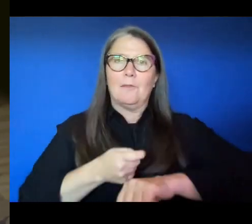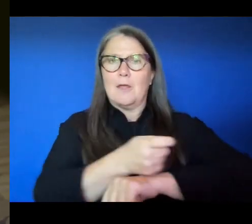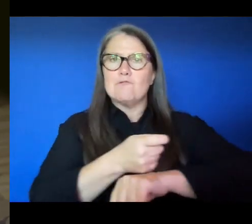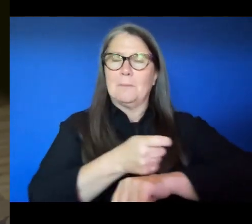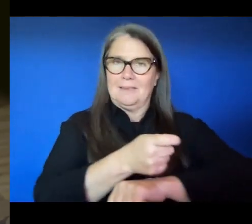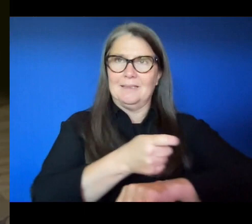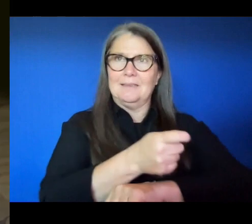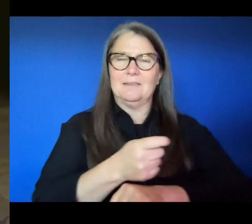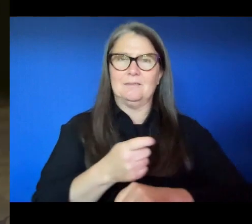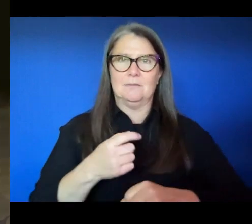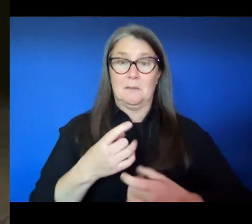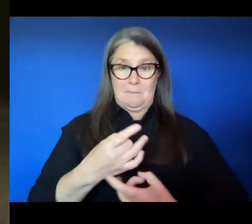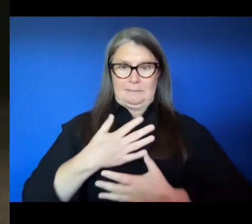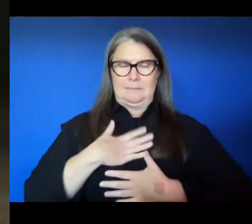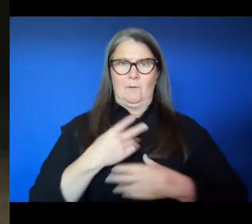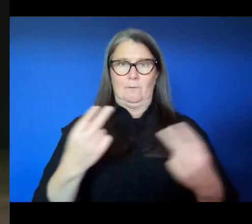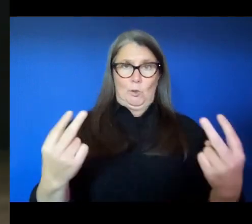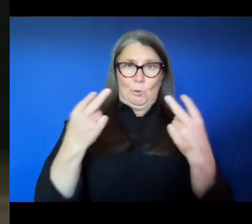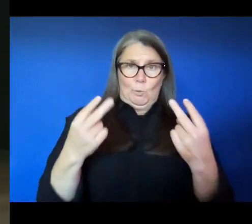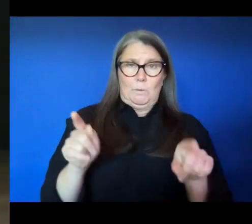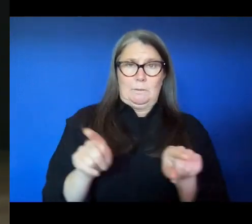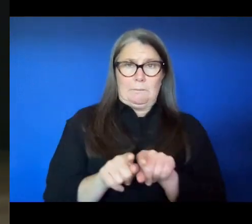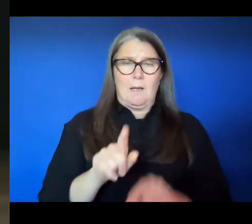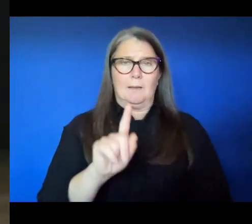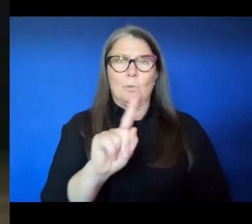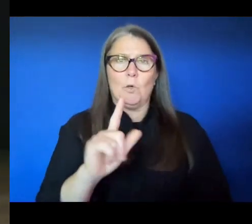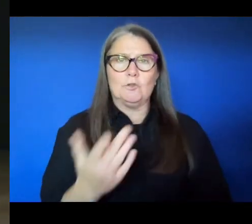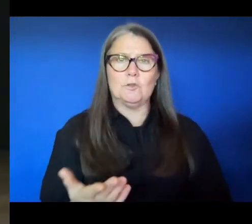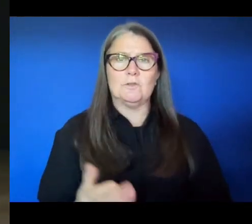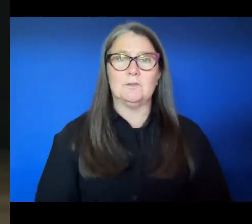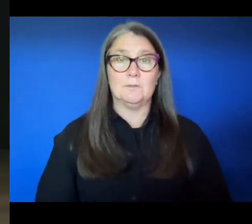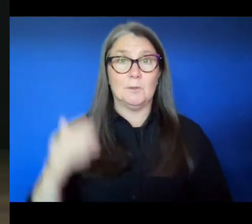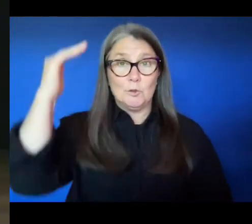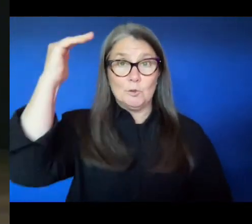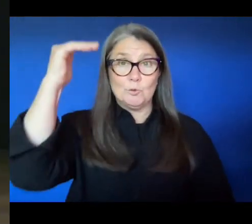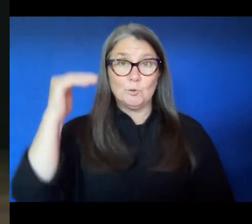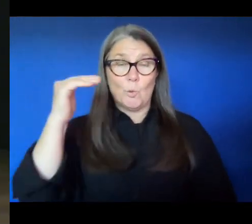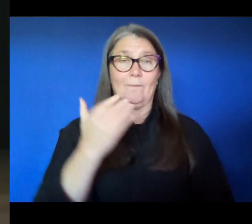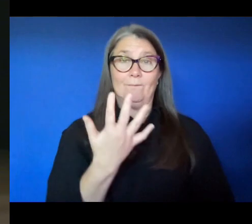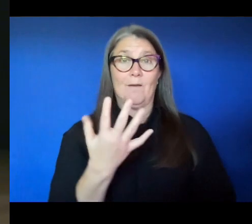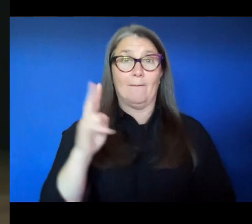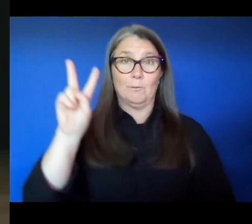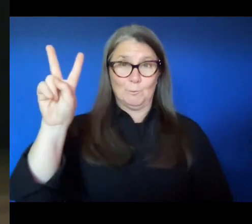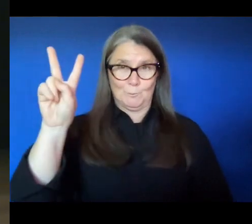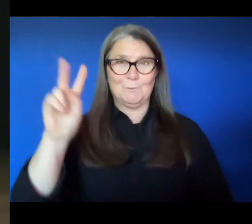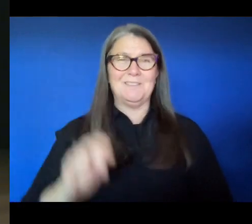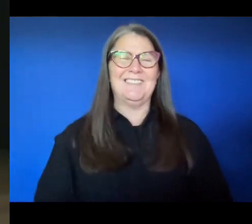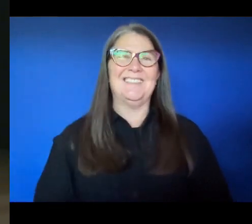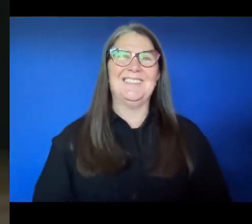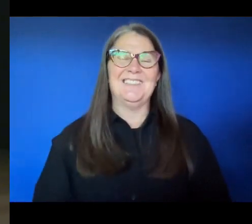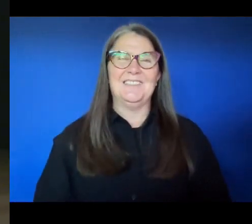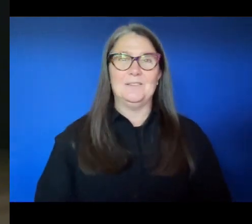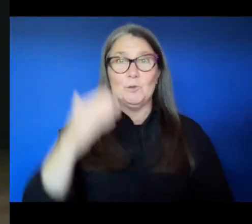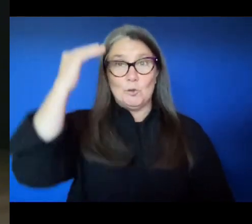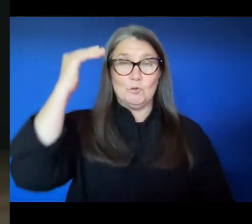self-describe, physically, I'm pretty short, 5'2". I've got short, curly